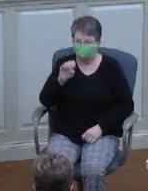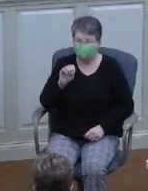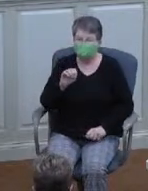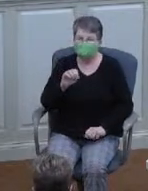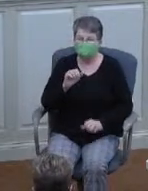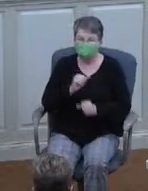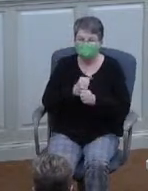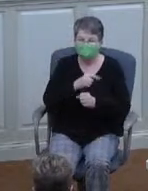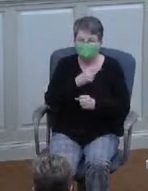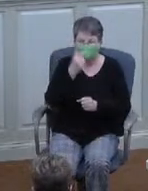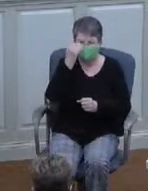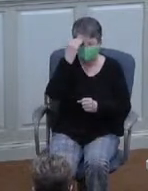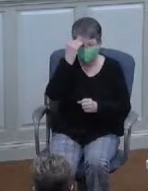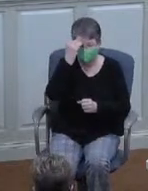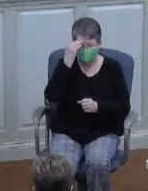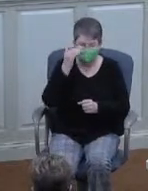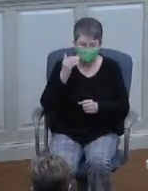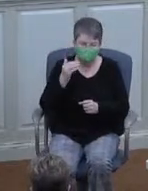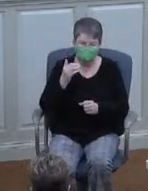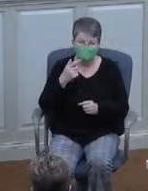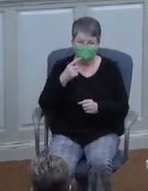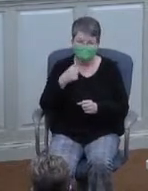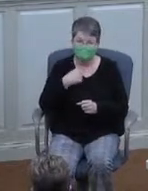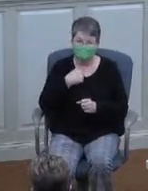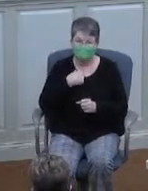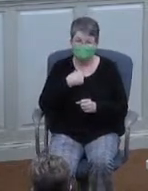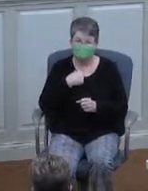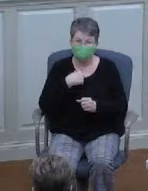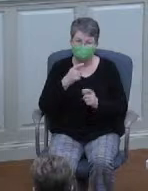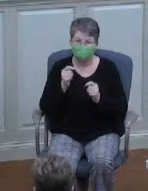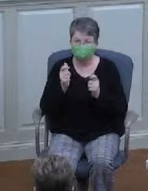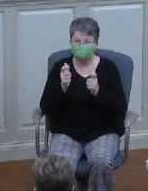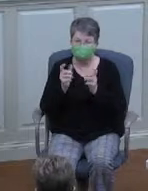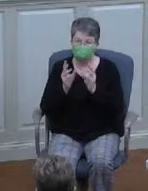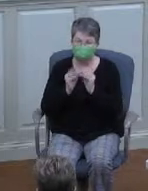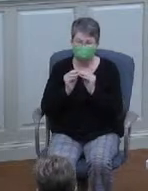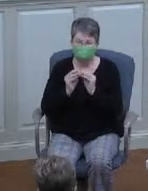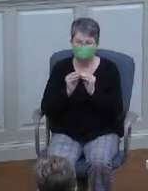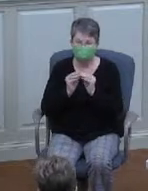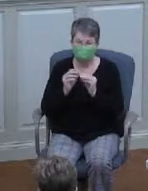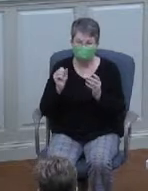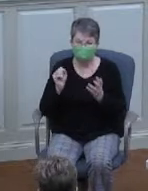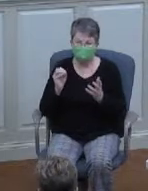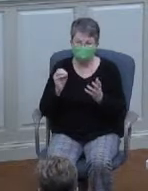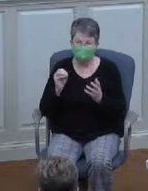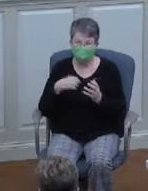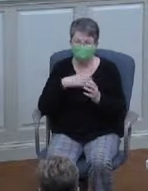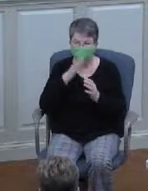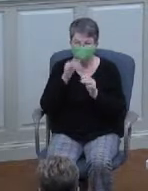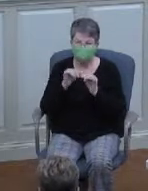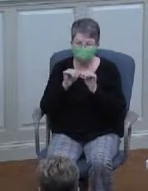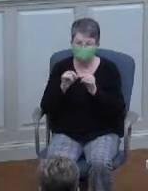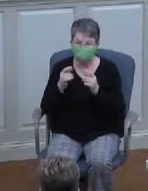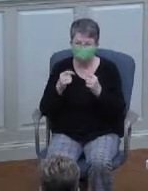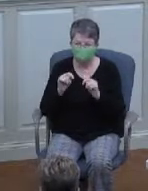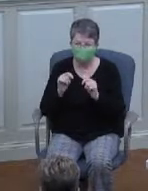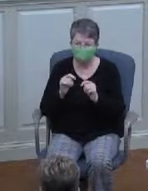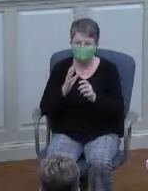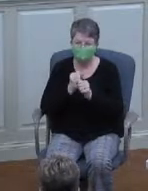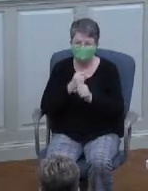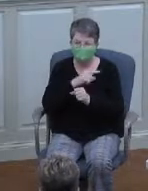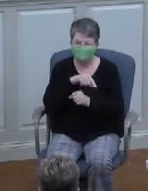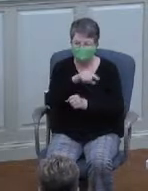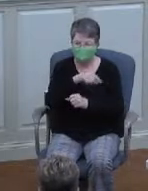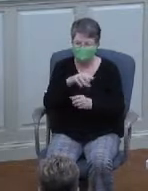make them aware. For me, it was a quick meeting, and so we will continue to try to get them